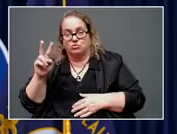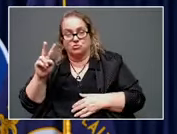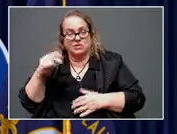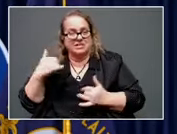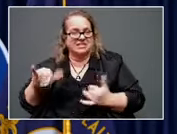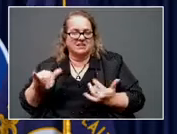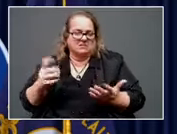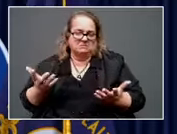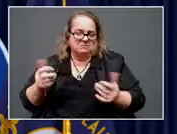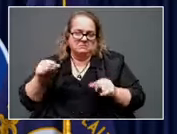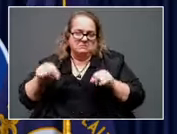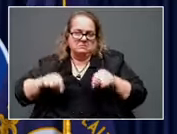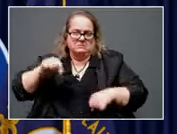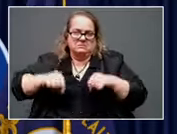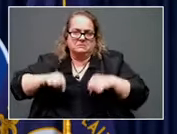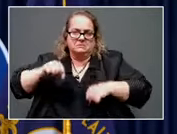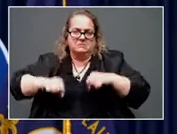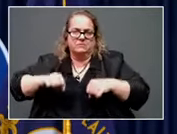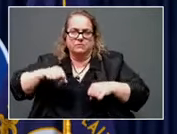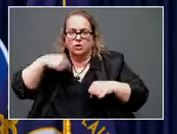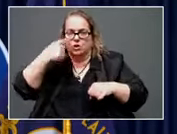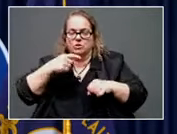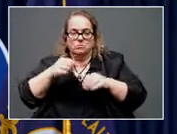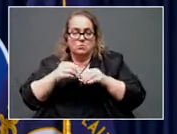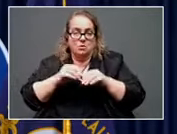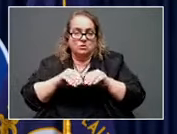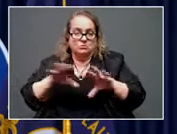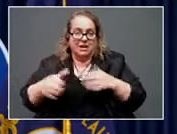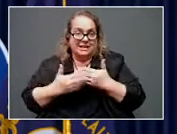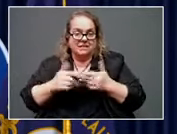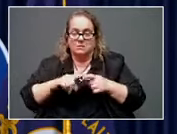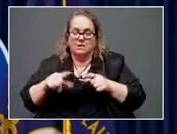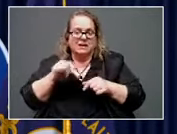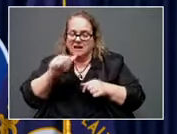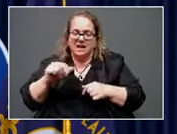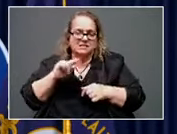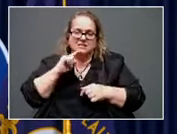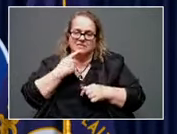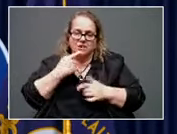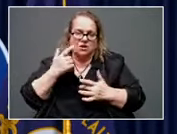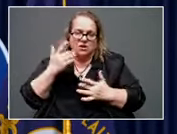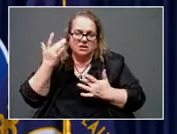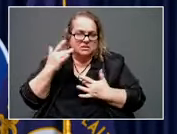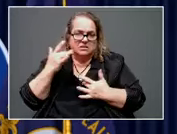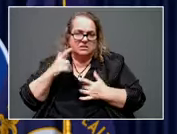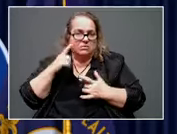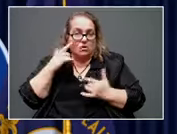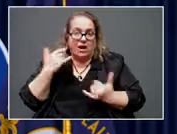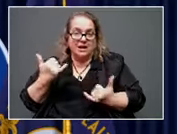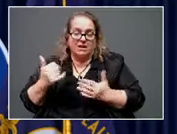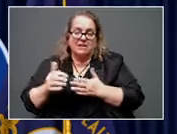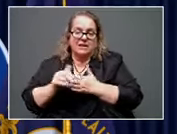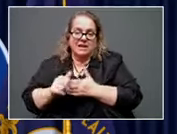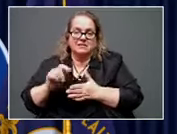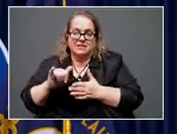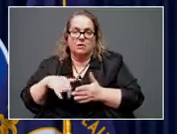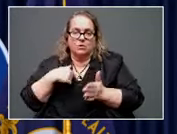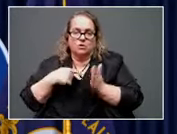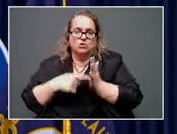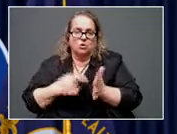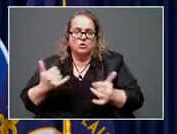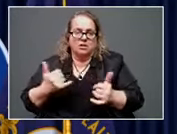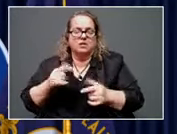so far looks to spread more easily, but not to cause more severe damage. So for right now, I think the guidance that we showed today is what I'd urge everyone